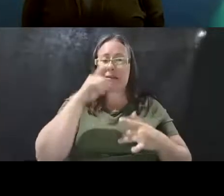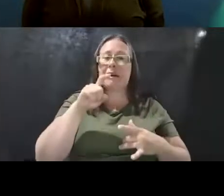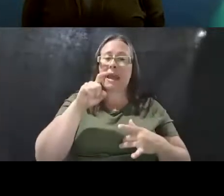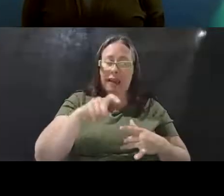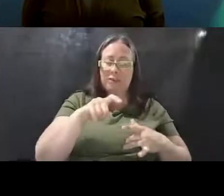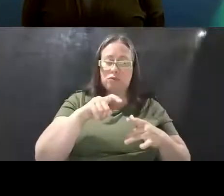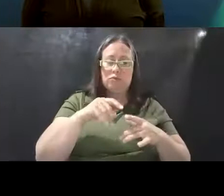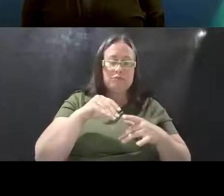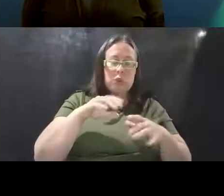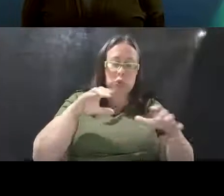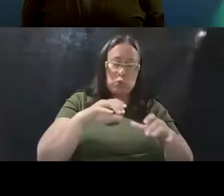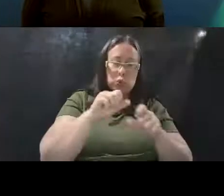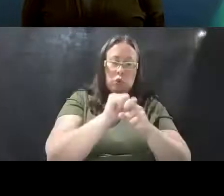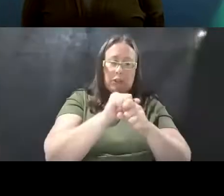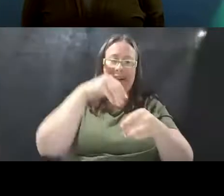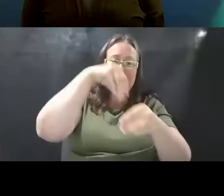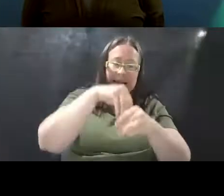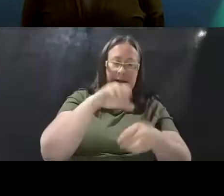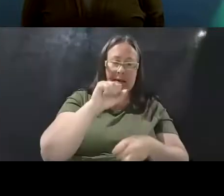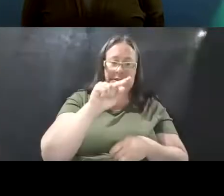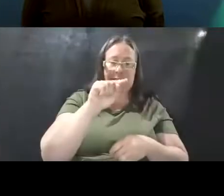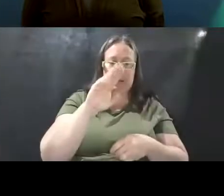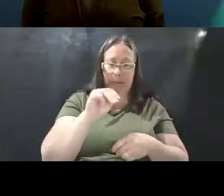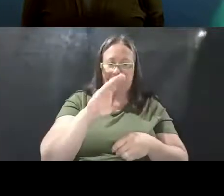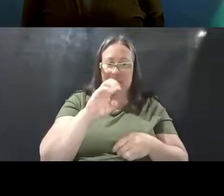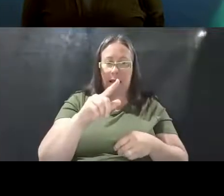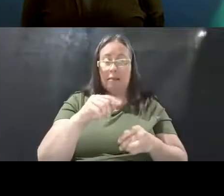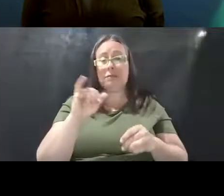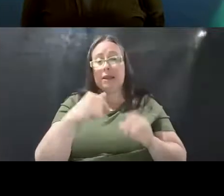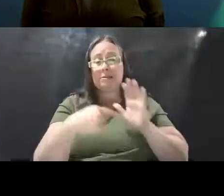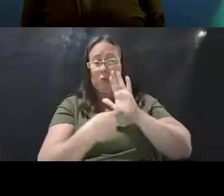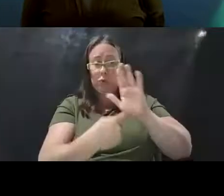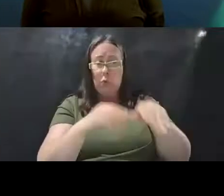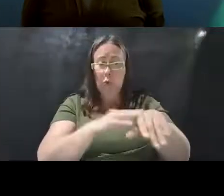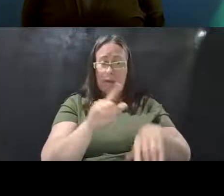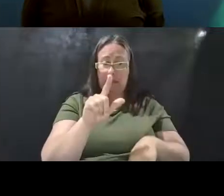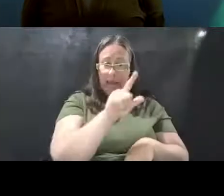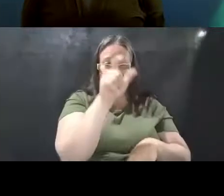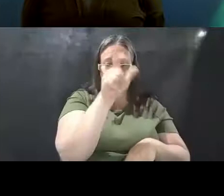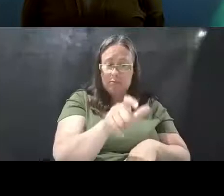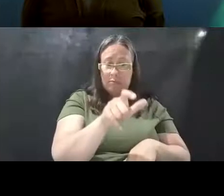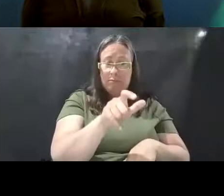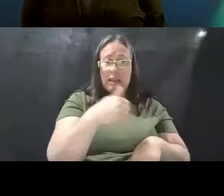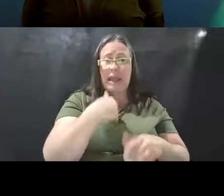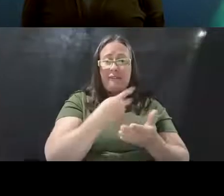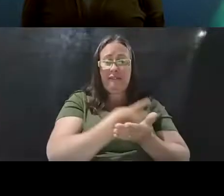stem cells, because as shown on the left, where we have the failed